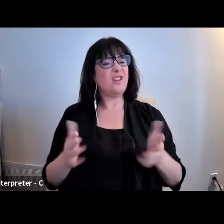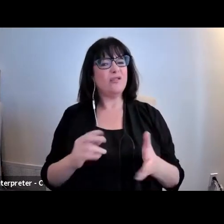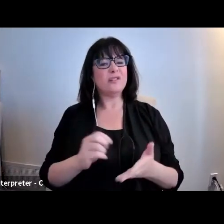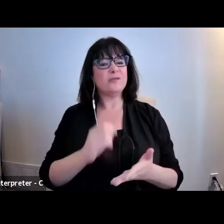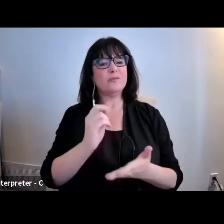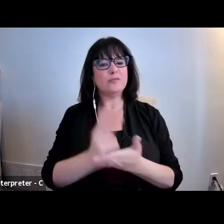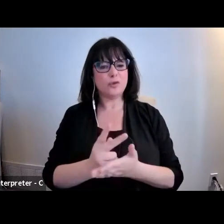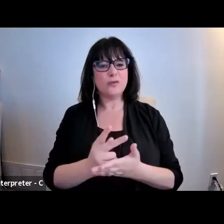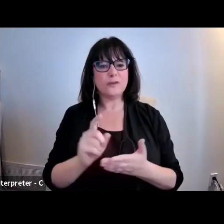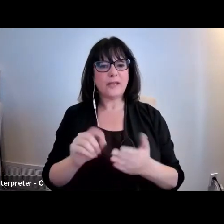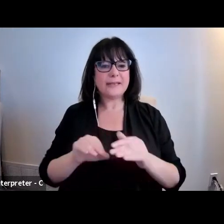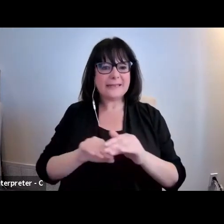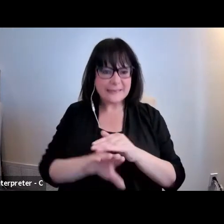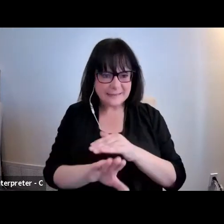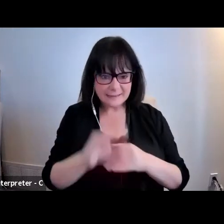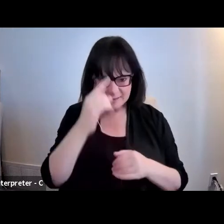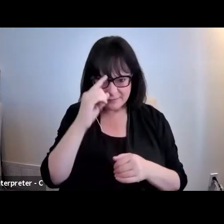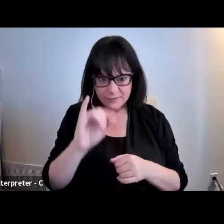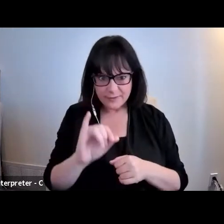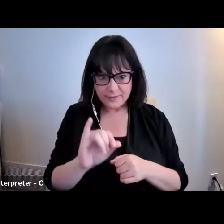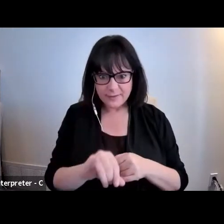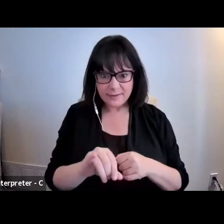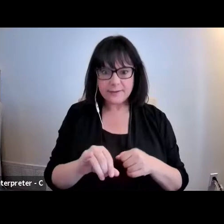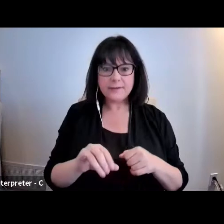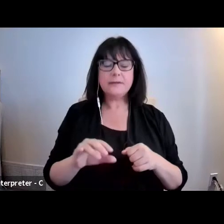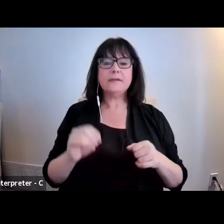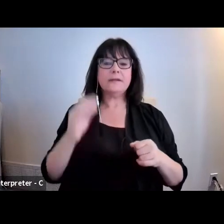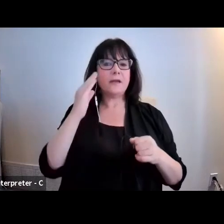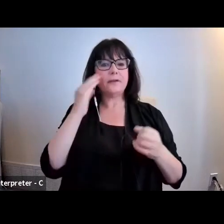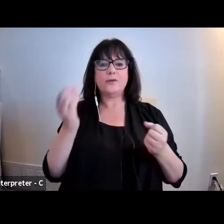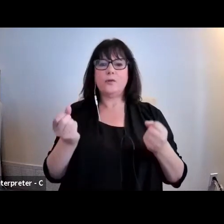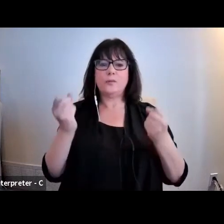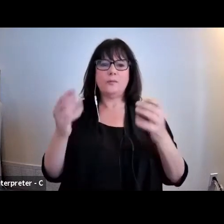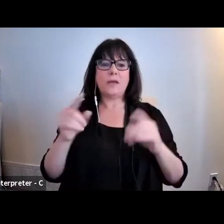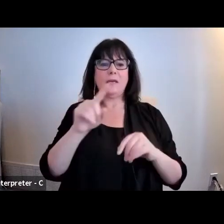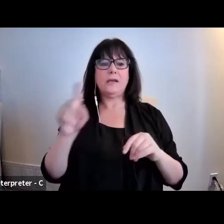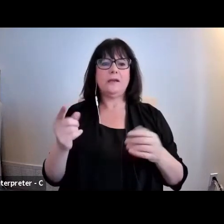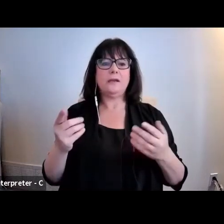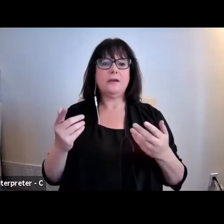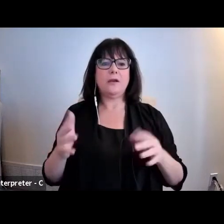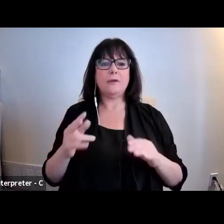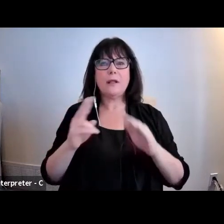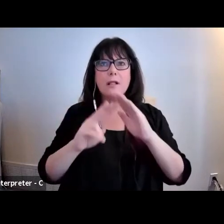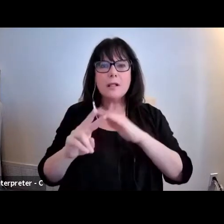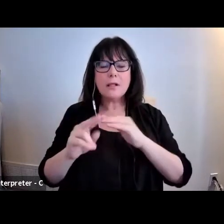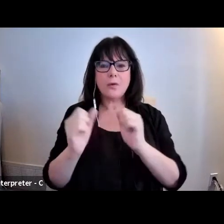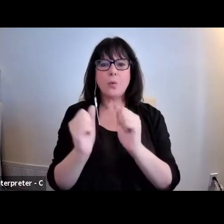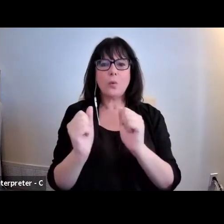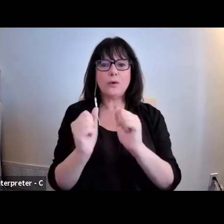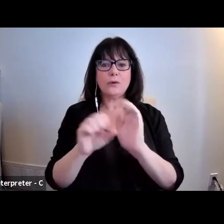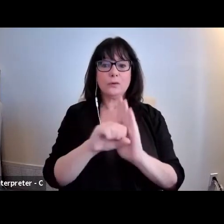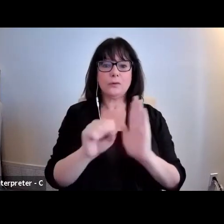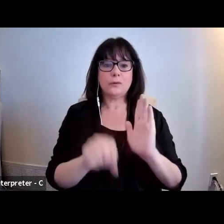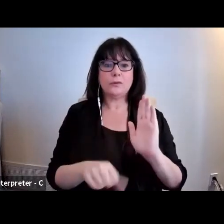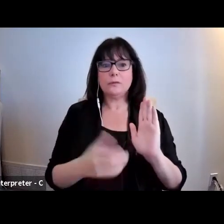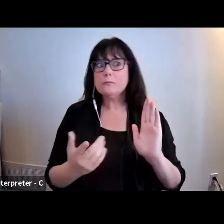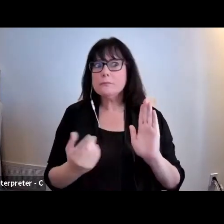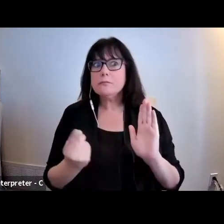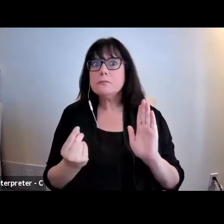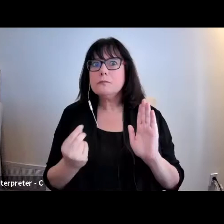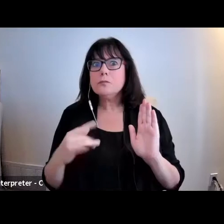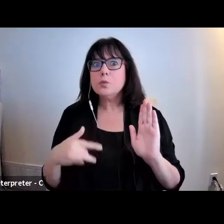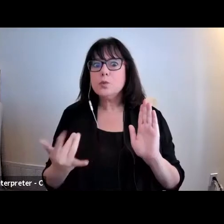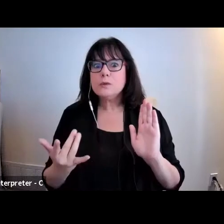that many of you have questions already as well about the status of the winter term, and those plans are heavily underway